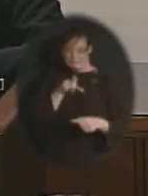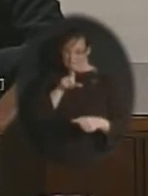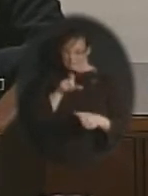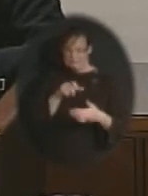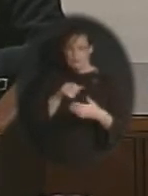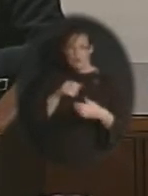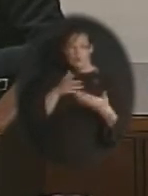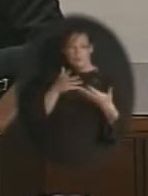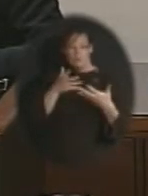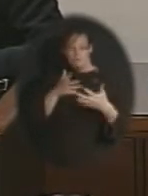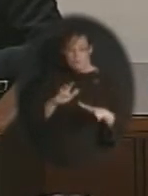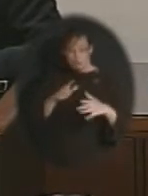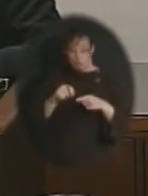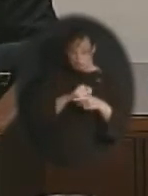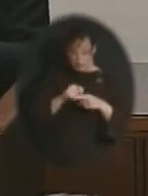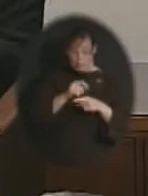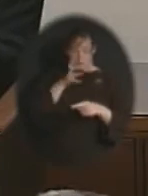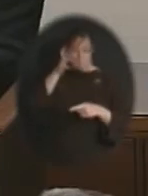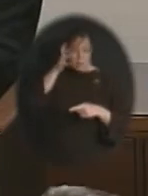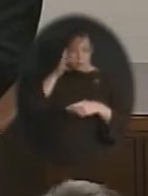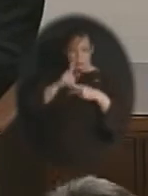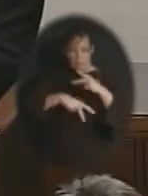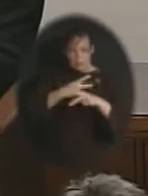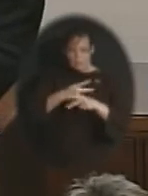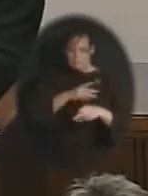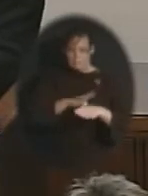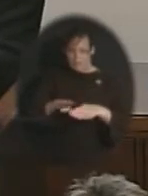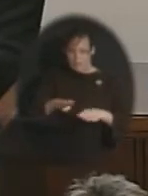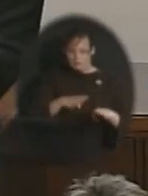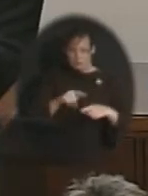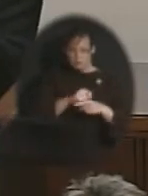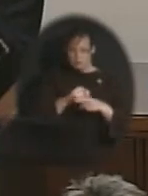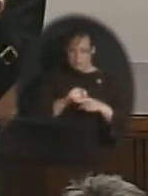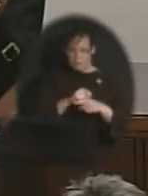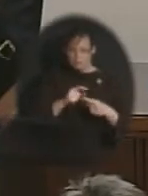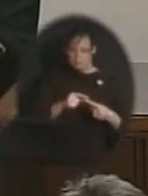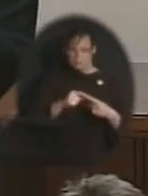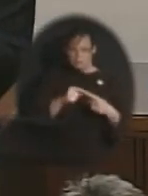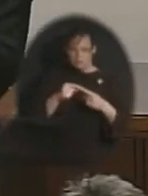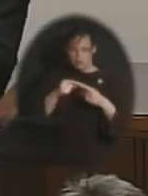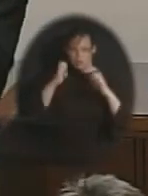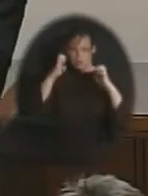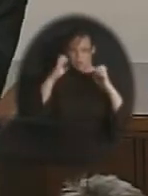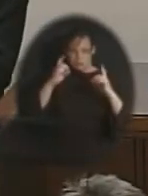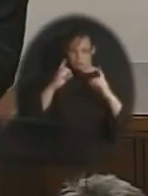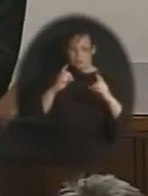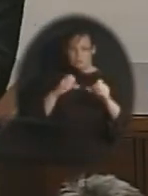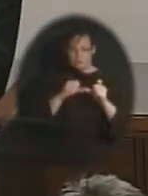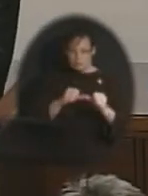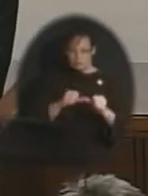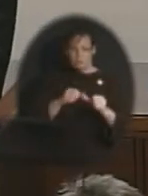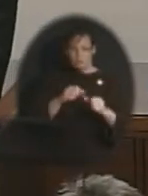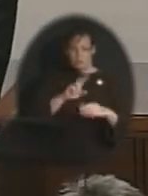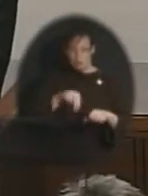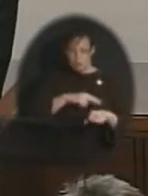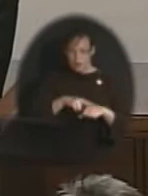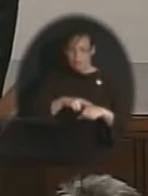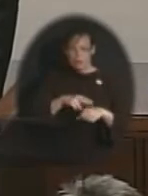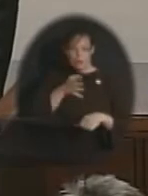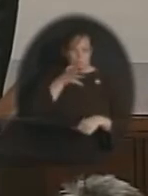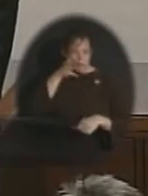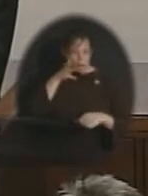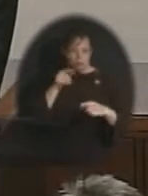We've done training, parent kind of behavior training. Special ed continues to put on some regular parent training